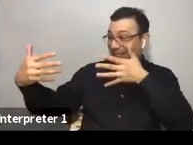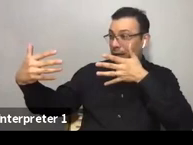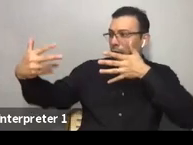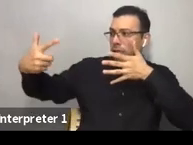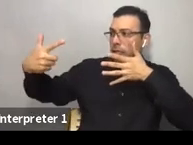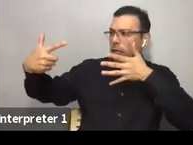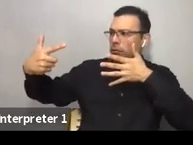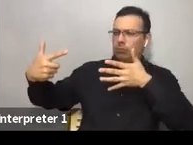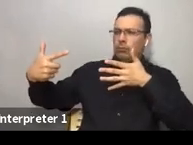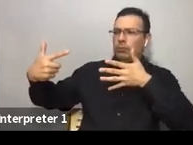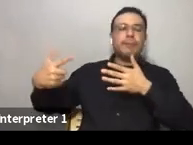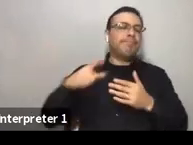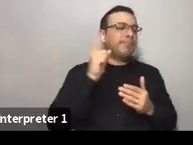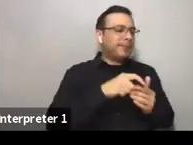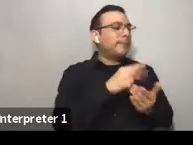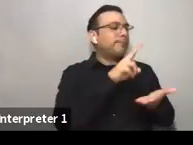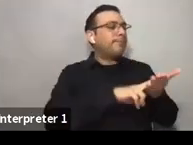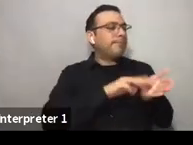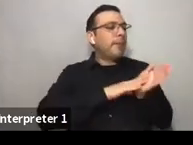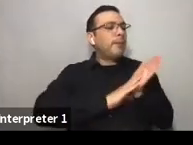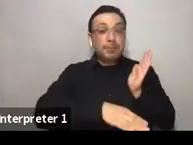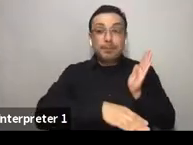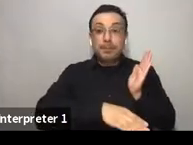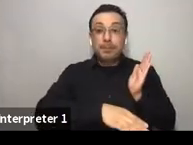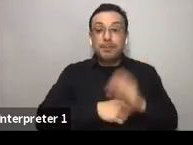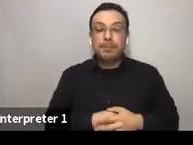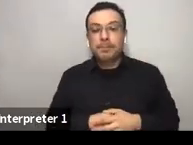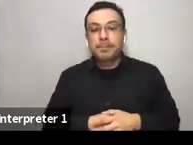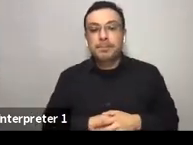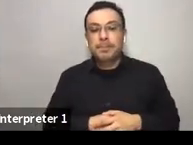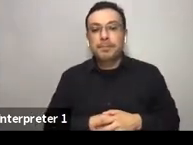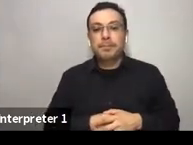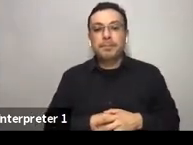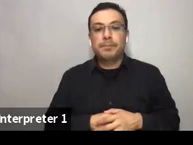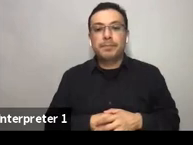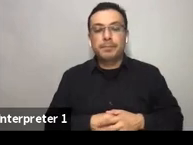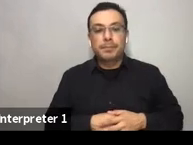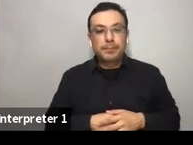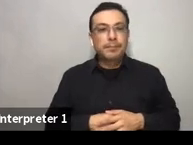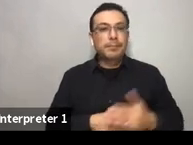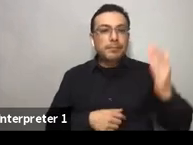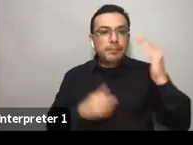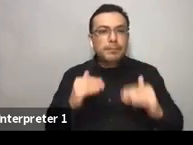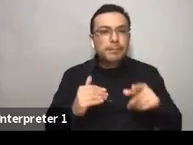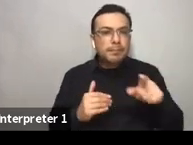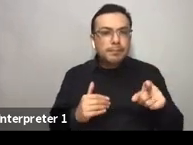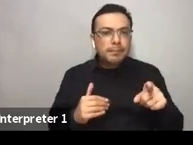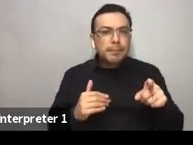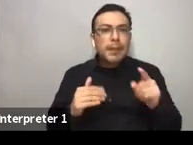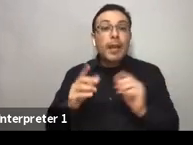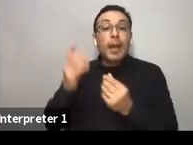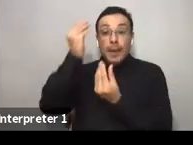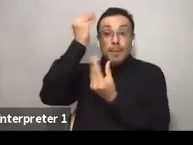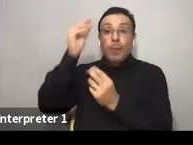With the second one here, this is most often related to the reports that you submit. You can share information